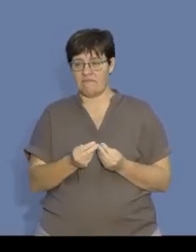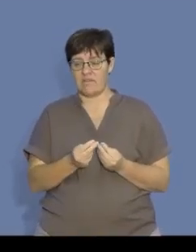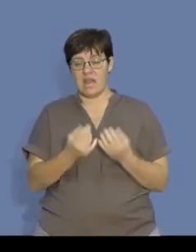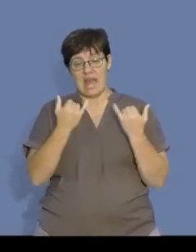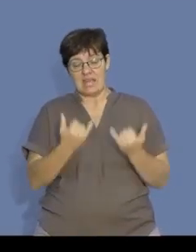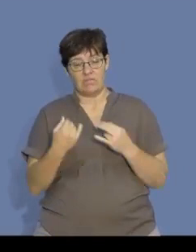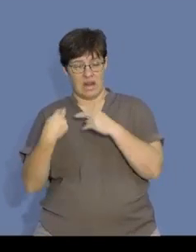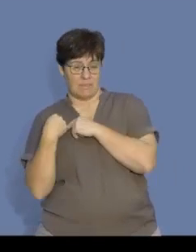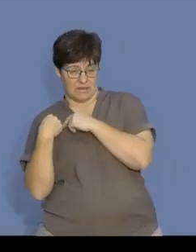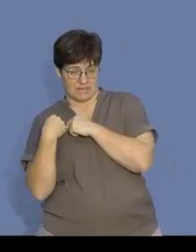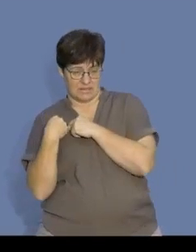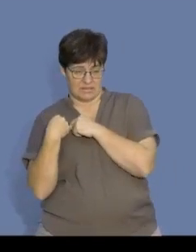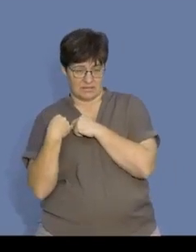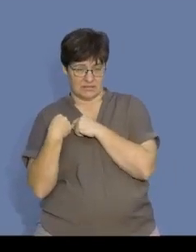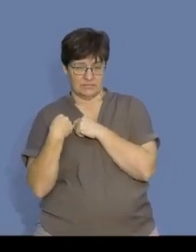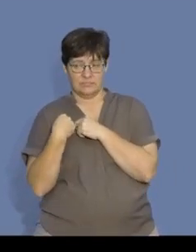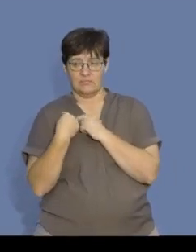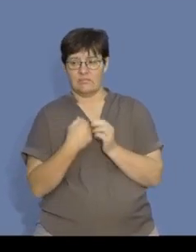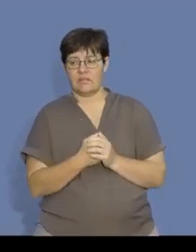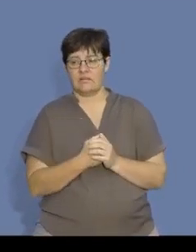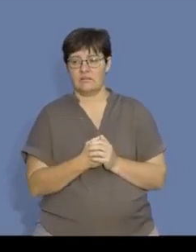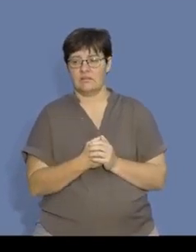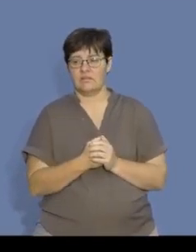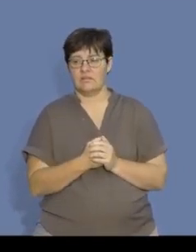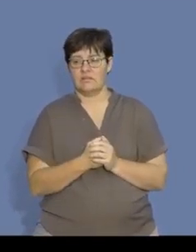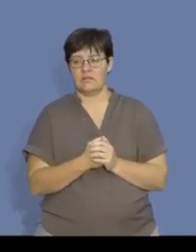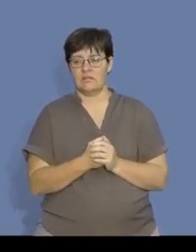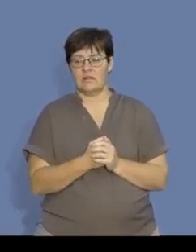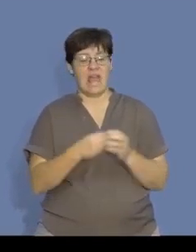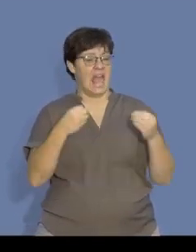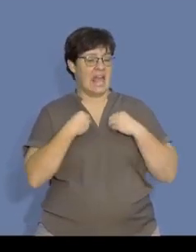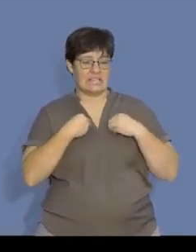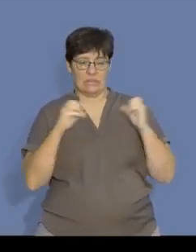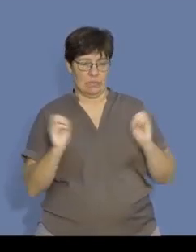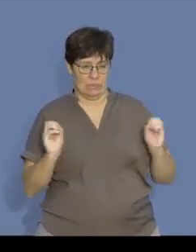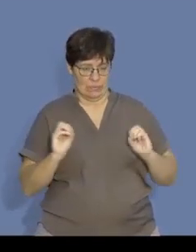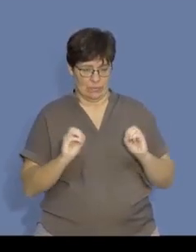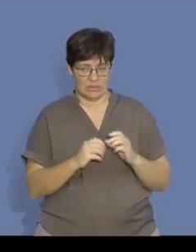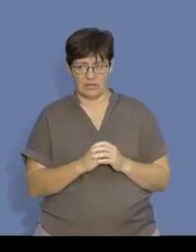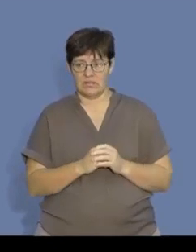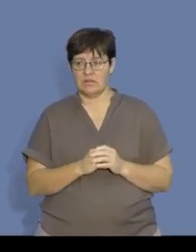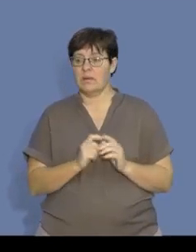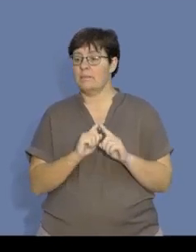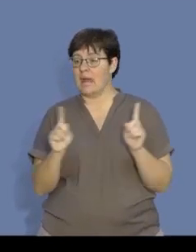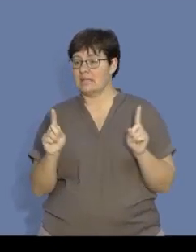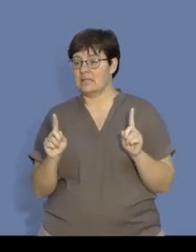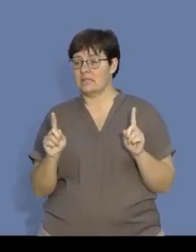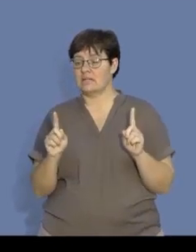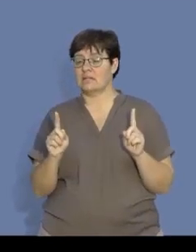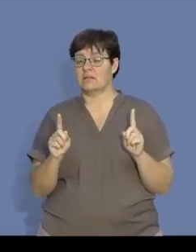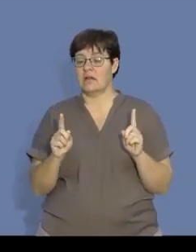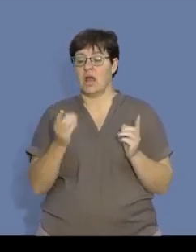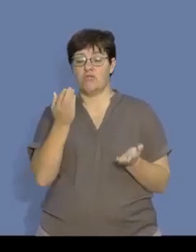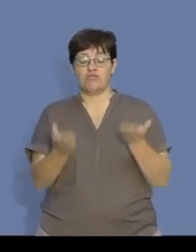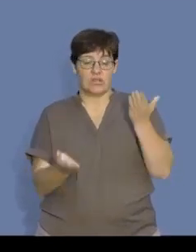got my current liability given to me? Obviously, there's no current assets. However, I am